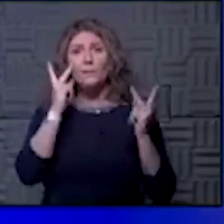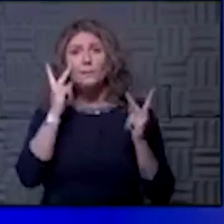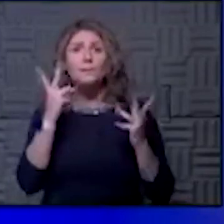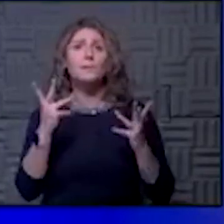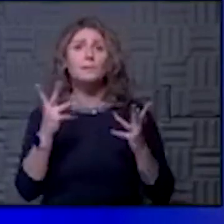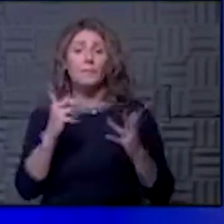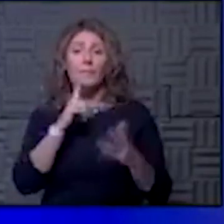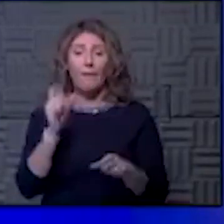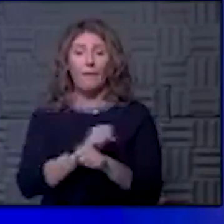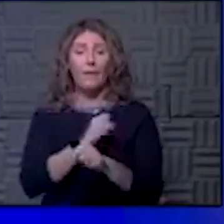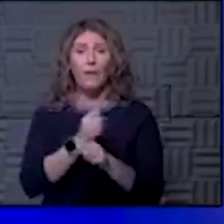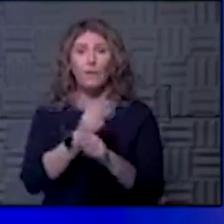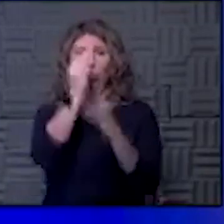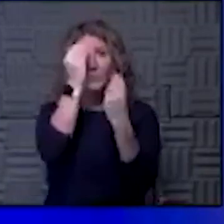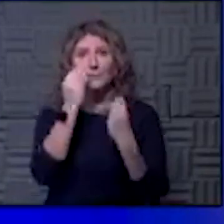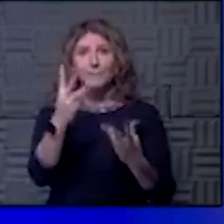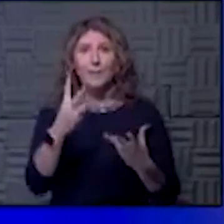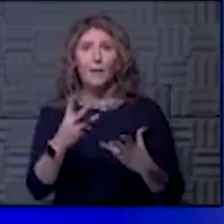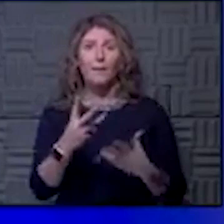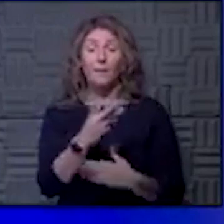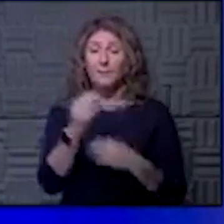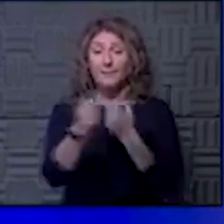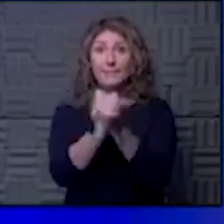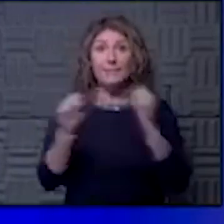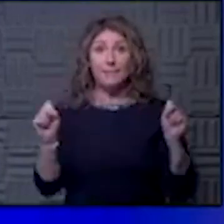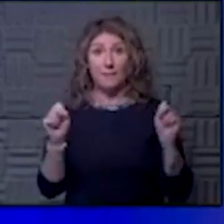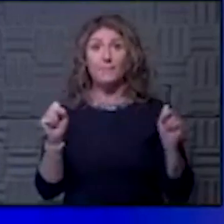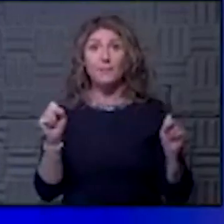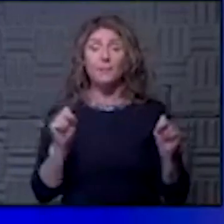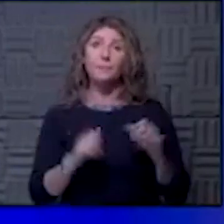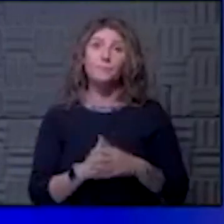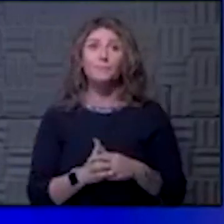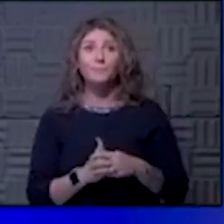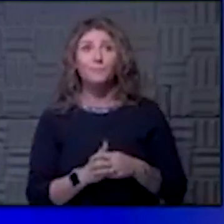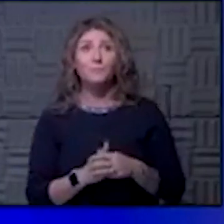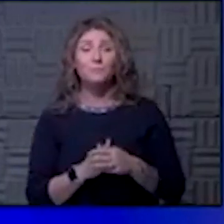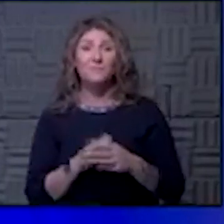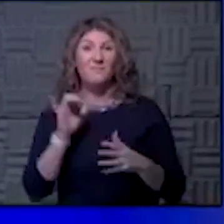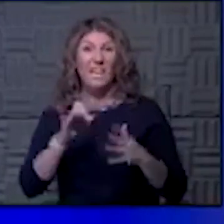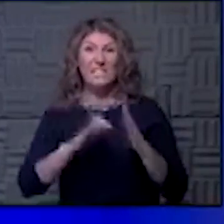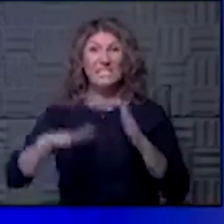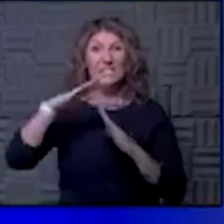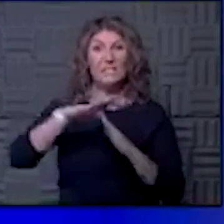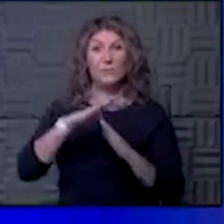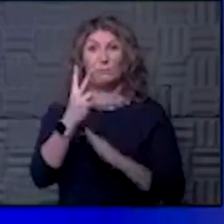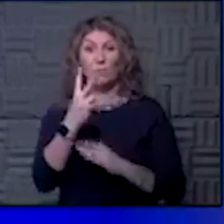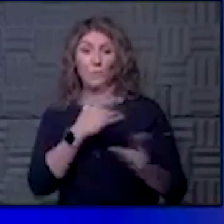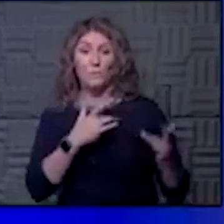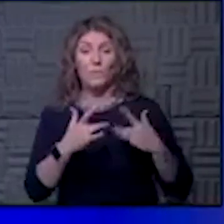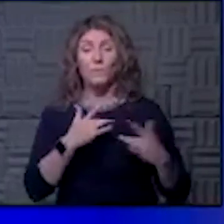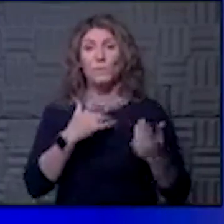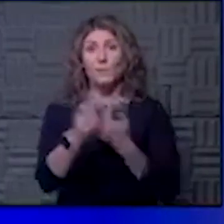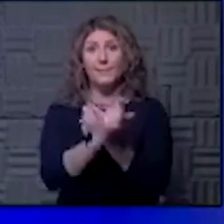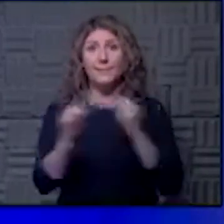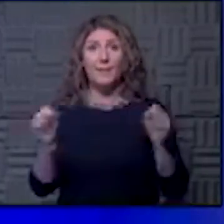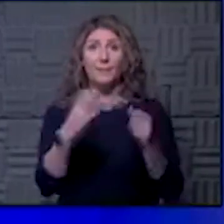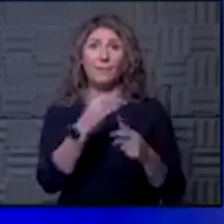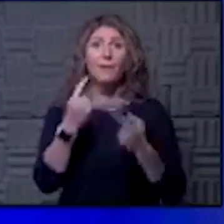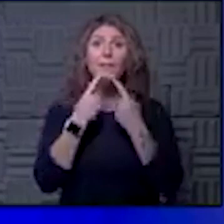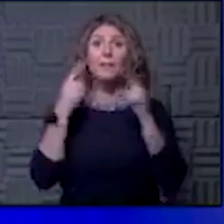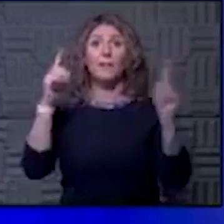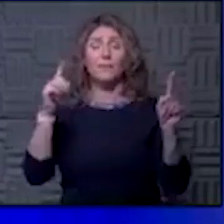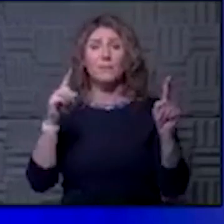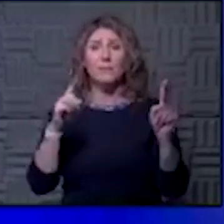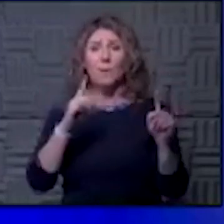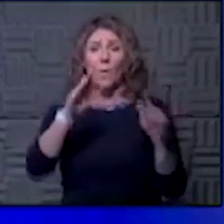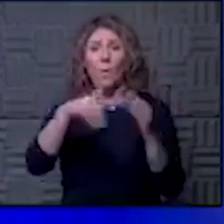the actual data. And we know that safety is one of the top two concerns, safety and efficacy of the vaccine. So all of